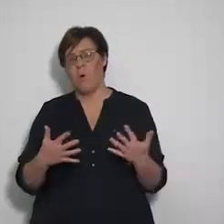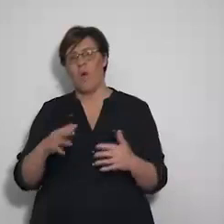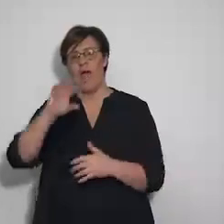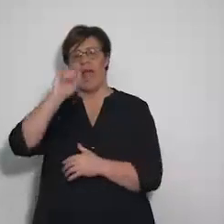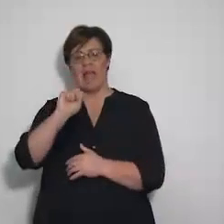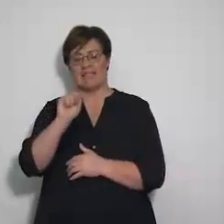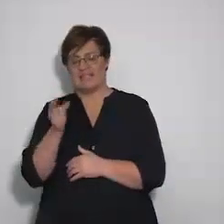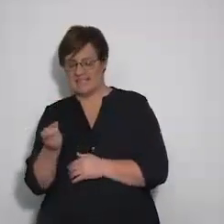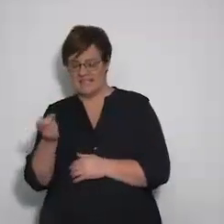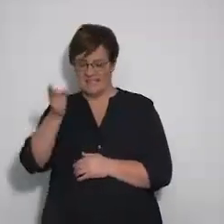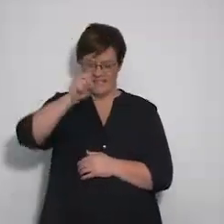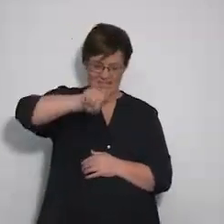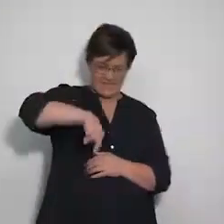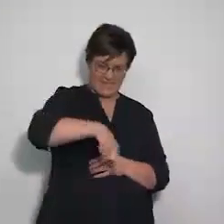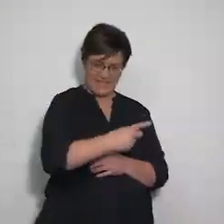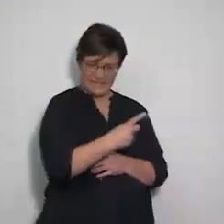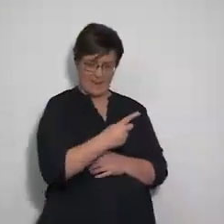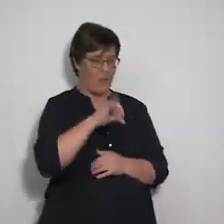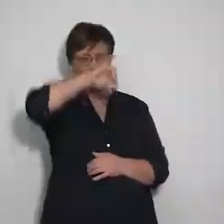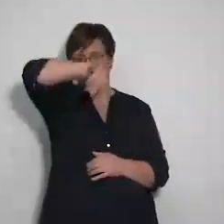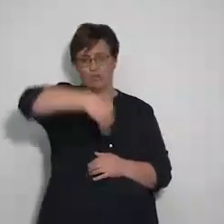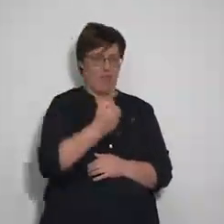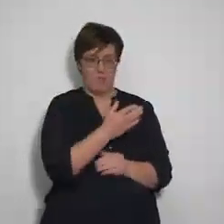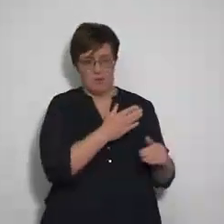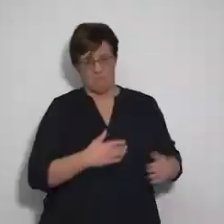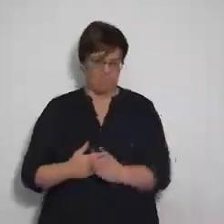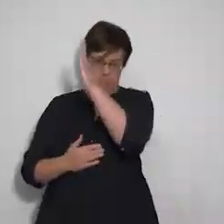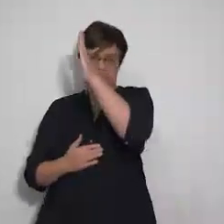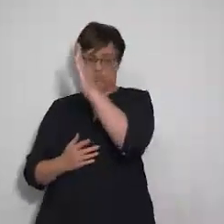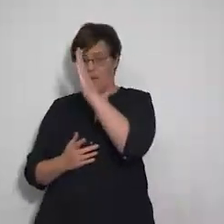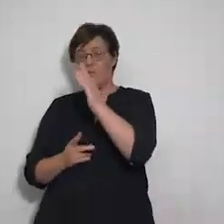more of an S shape than a J